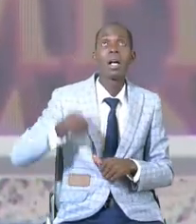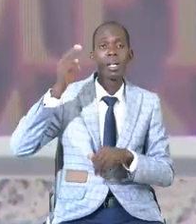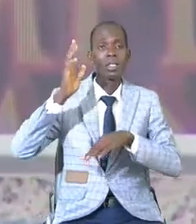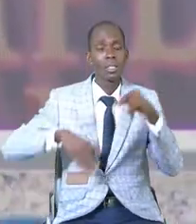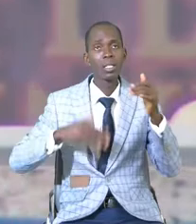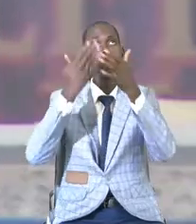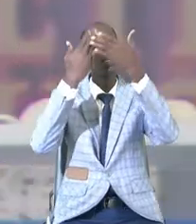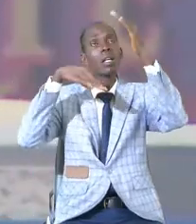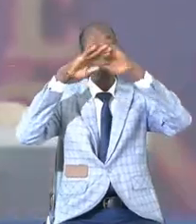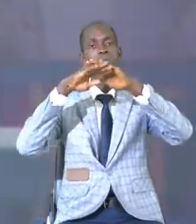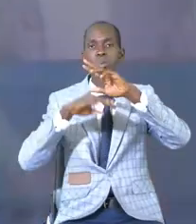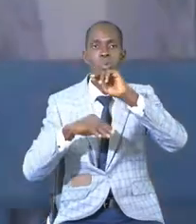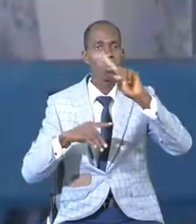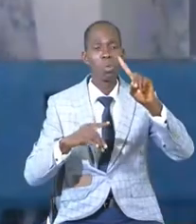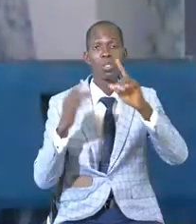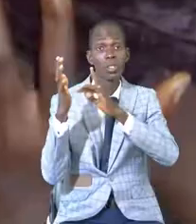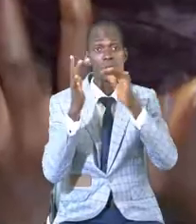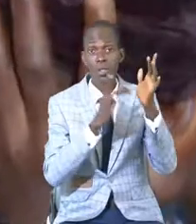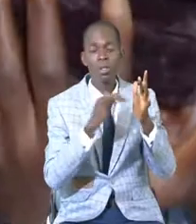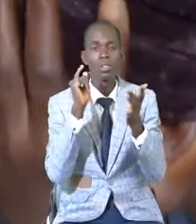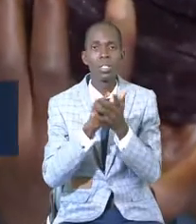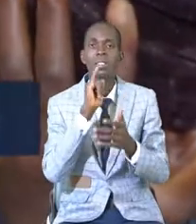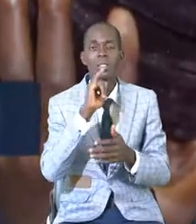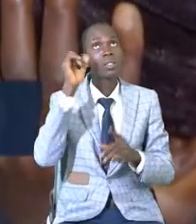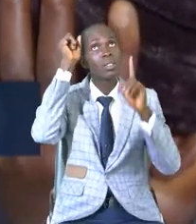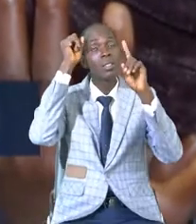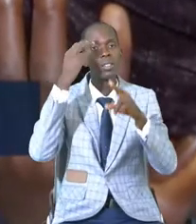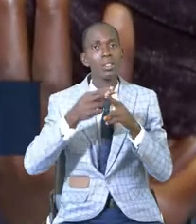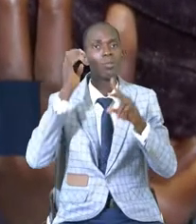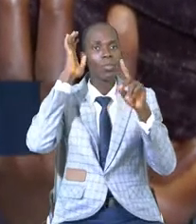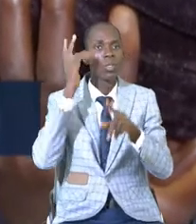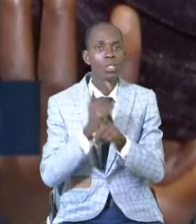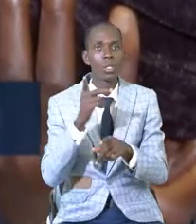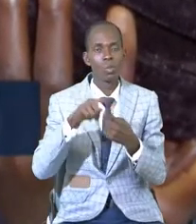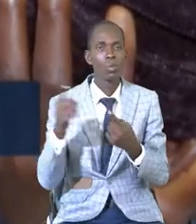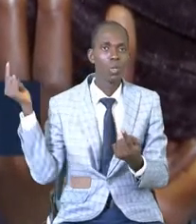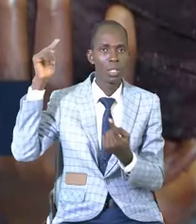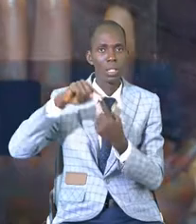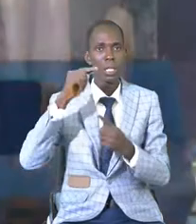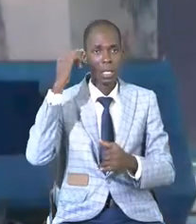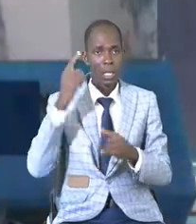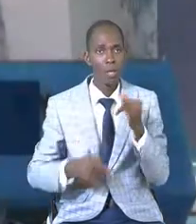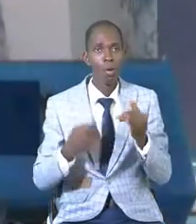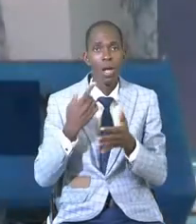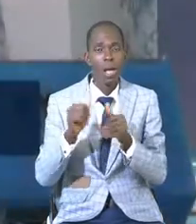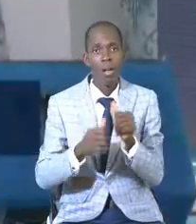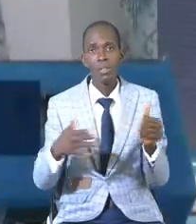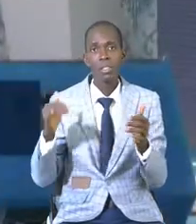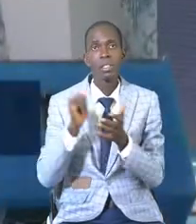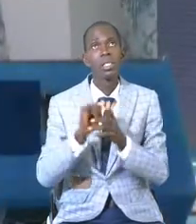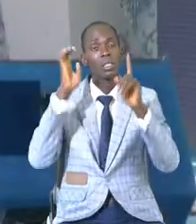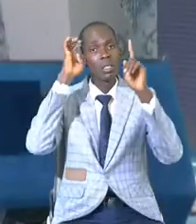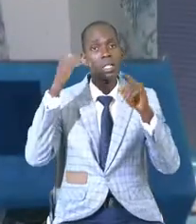that's his name. He will keep you to the end. And everything the Lord has appointed in heaven by his throne that you